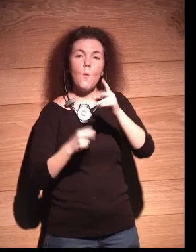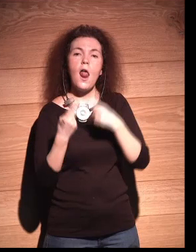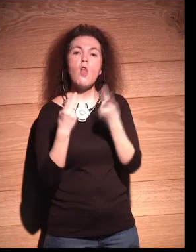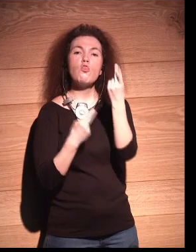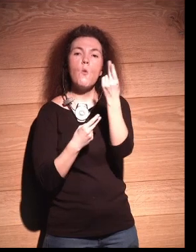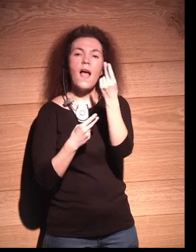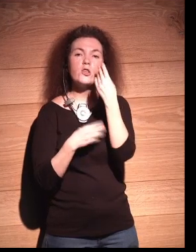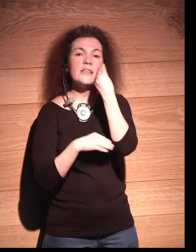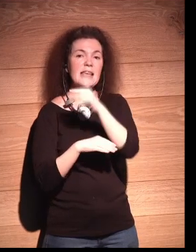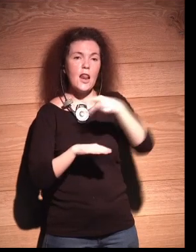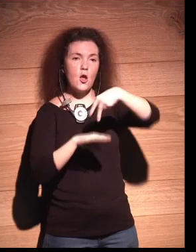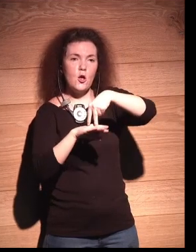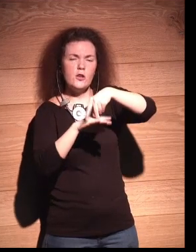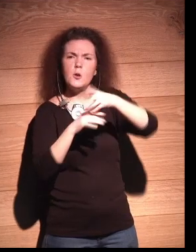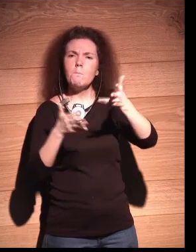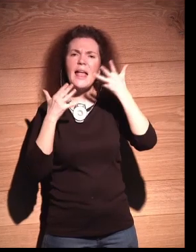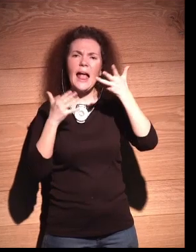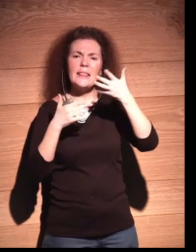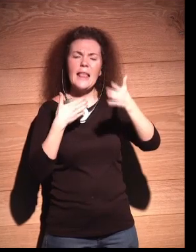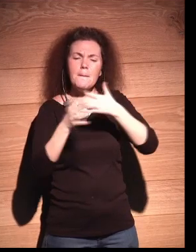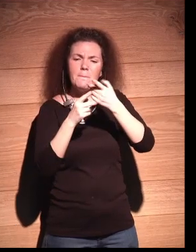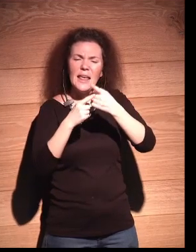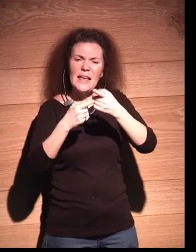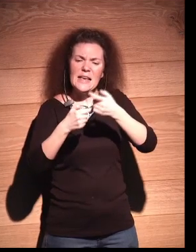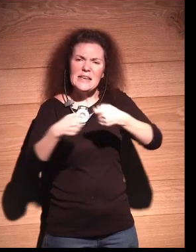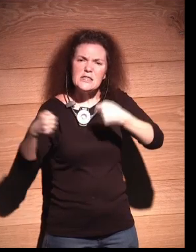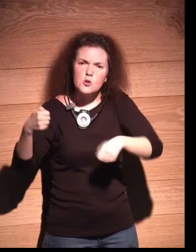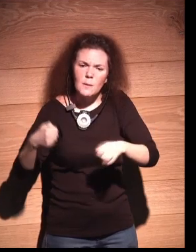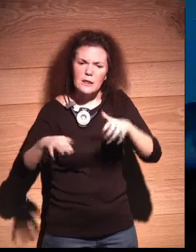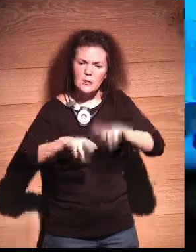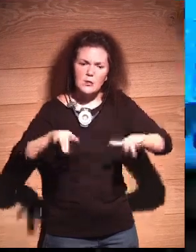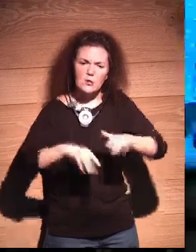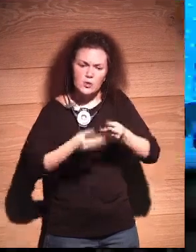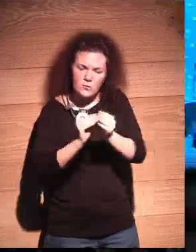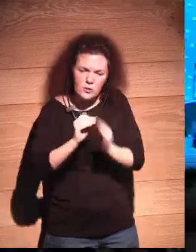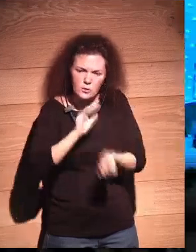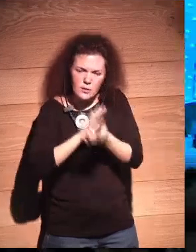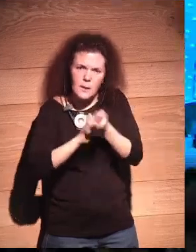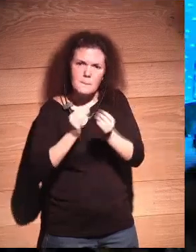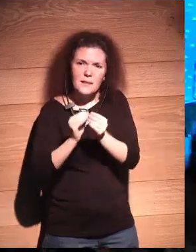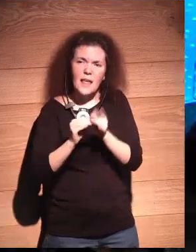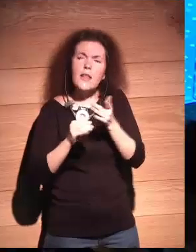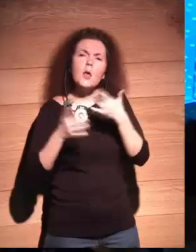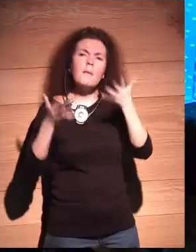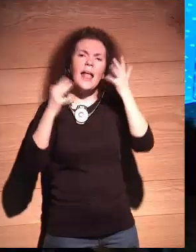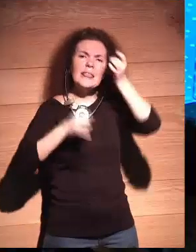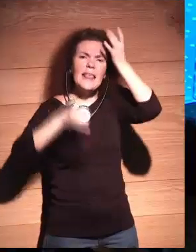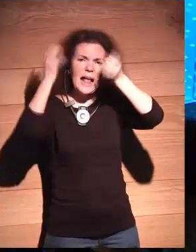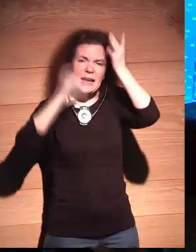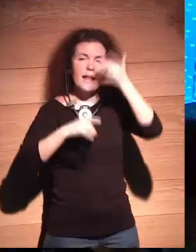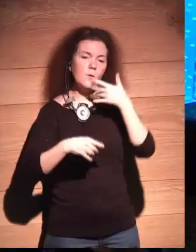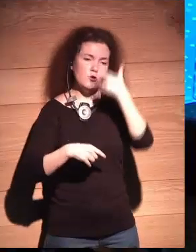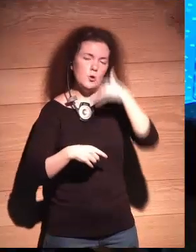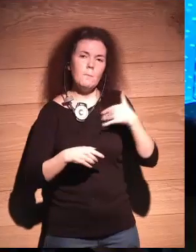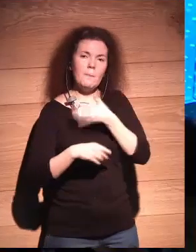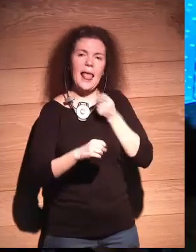love inventing instruments and making things. As a sculptor, when I started out, I